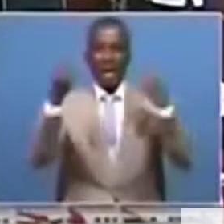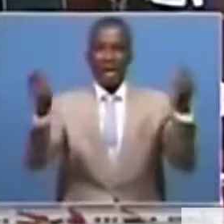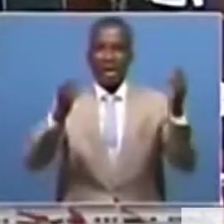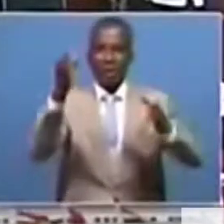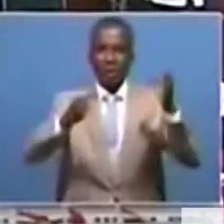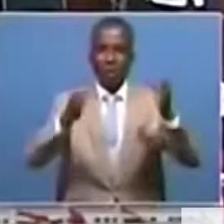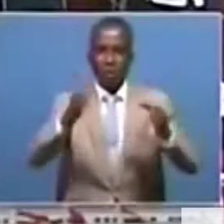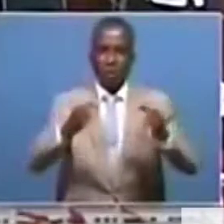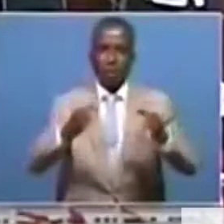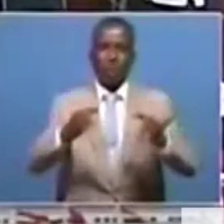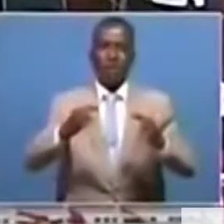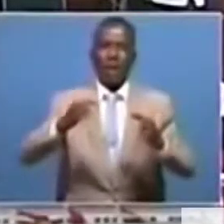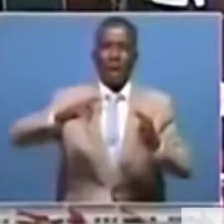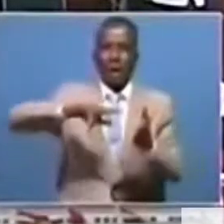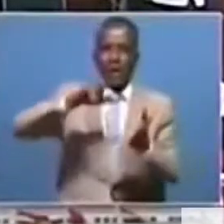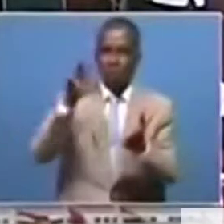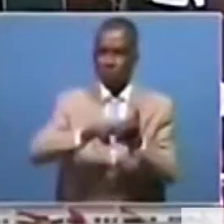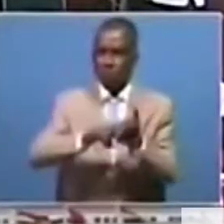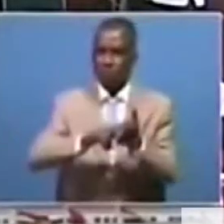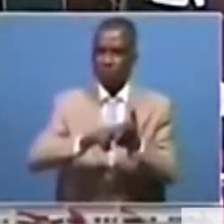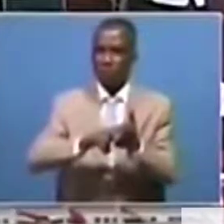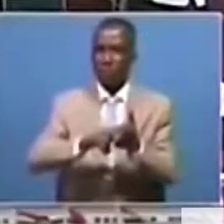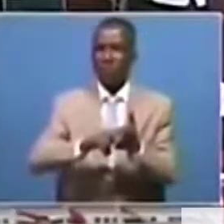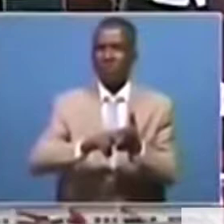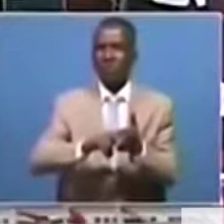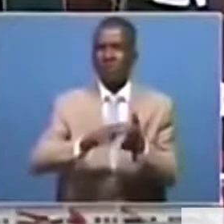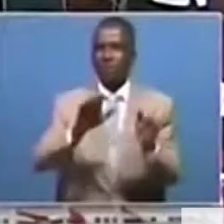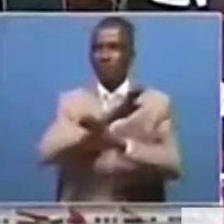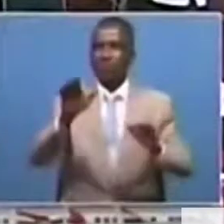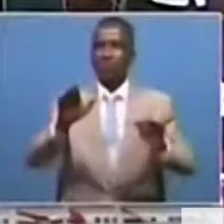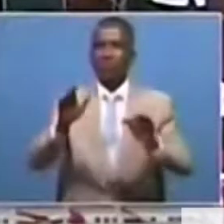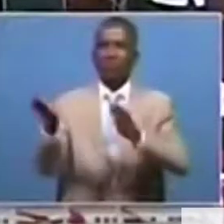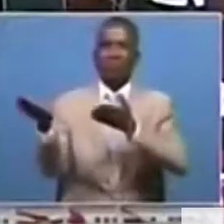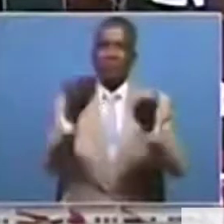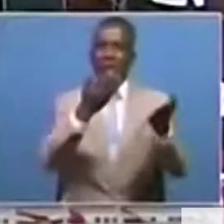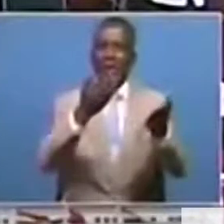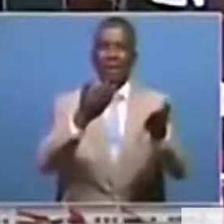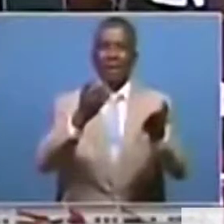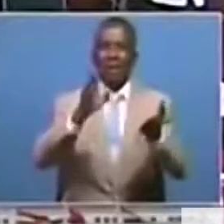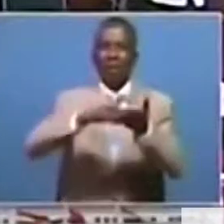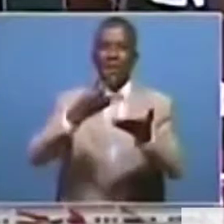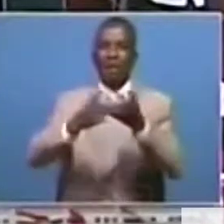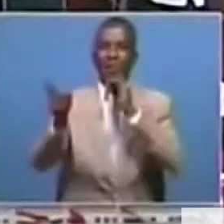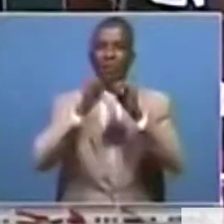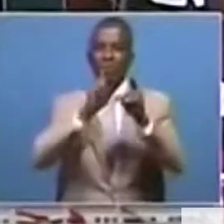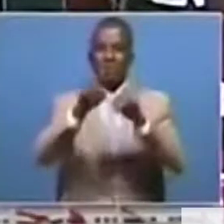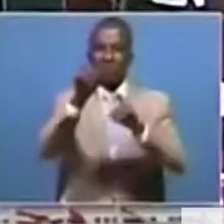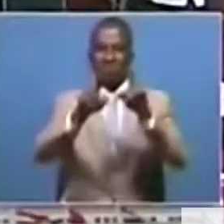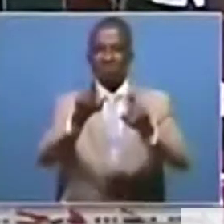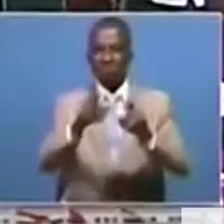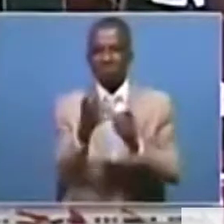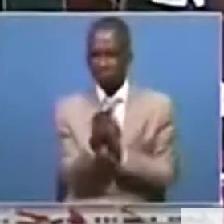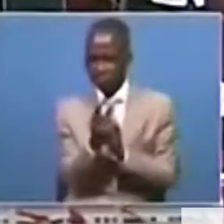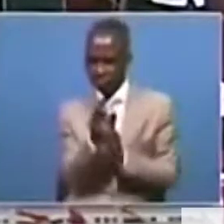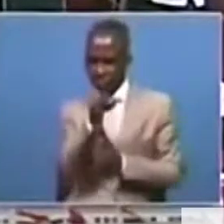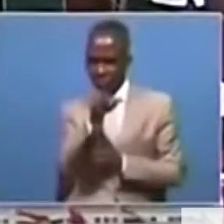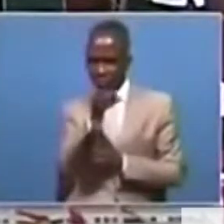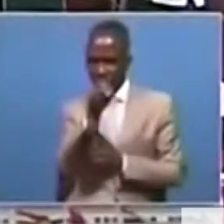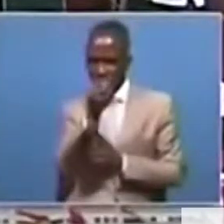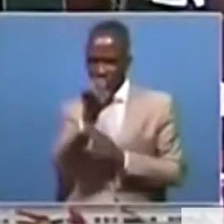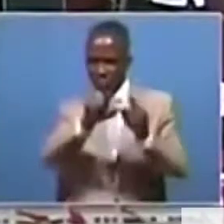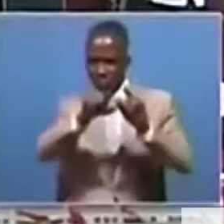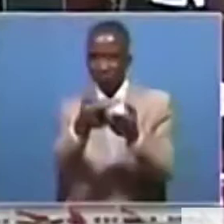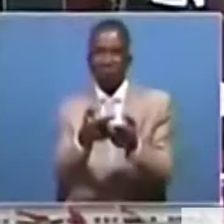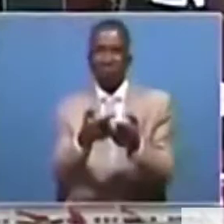in which the court endorsed the respondent's prayer not to volunteer any evidence whatsoever. The petitioner did not hide his feelings